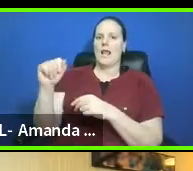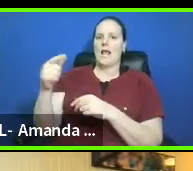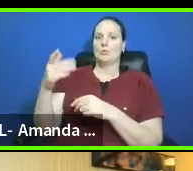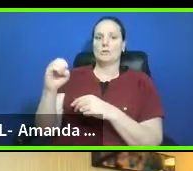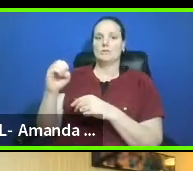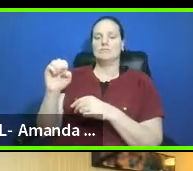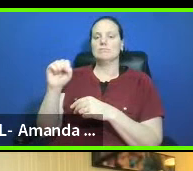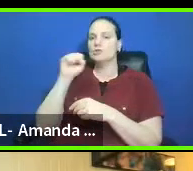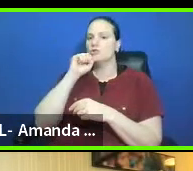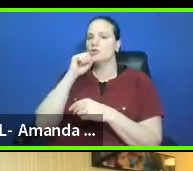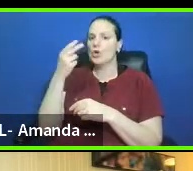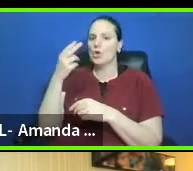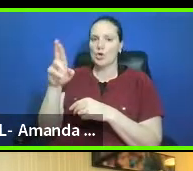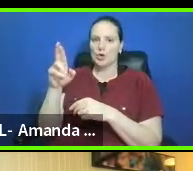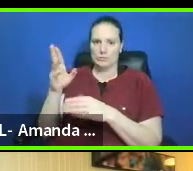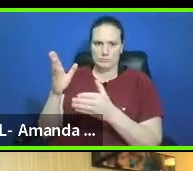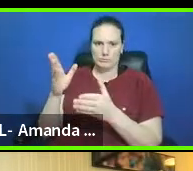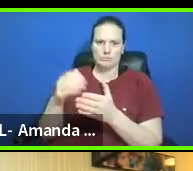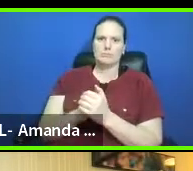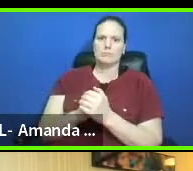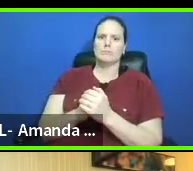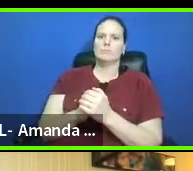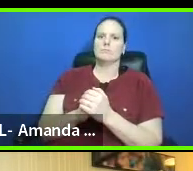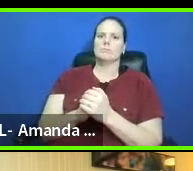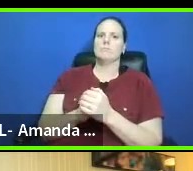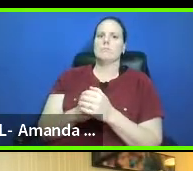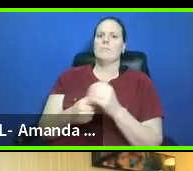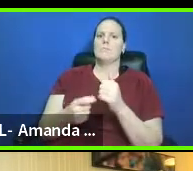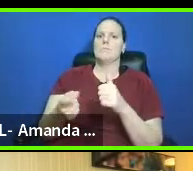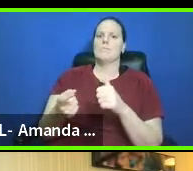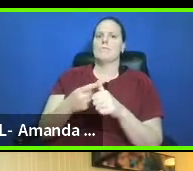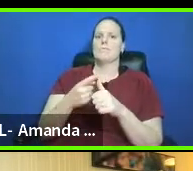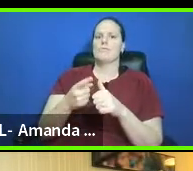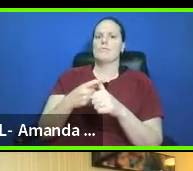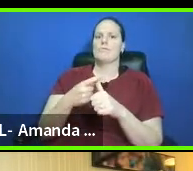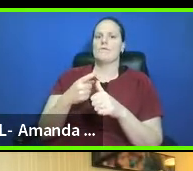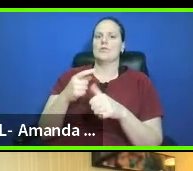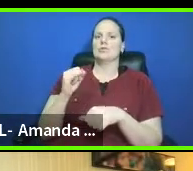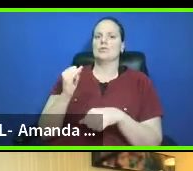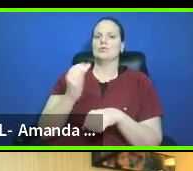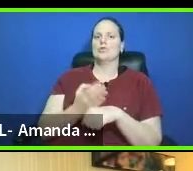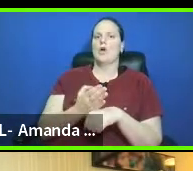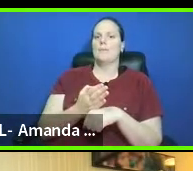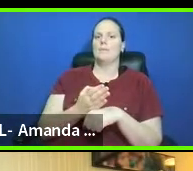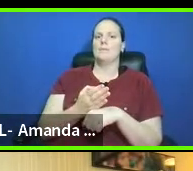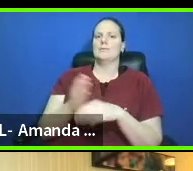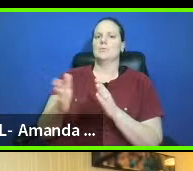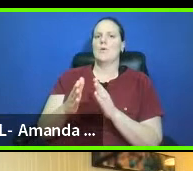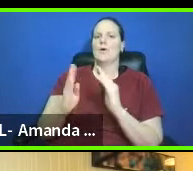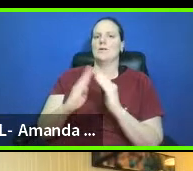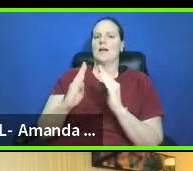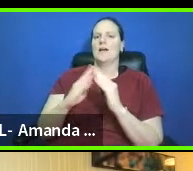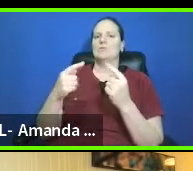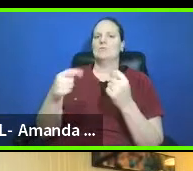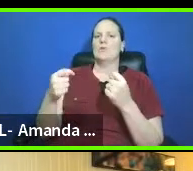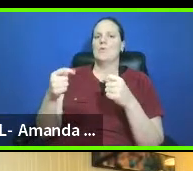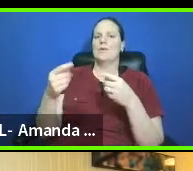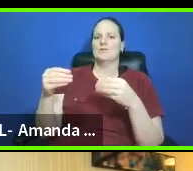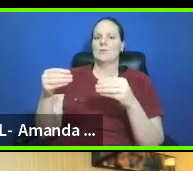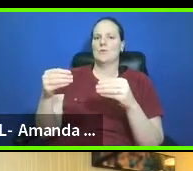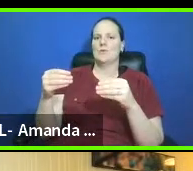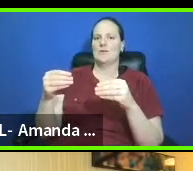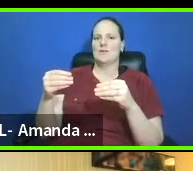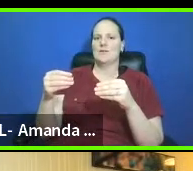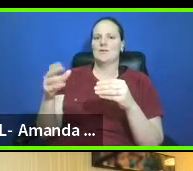her. And my first job was at a small town toy store, and I used to be a kind